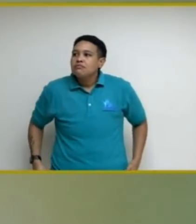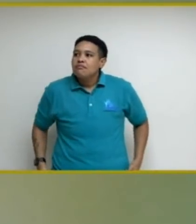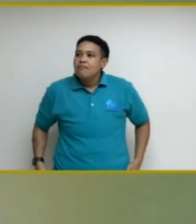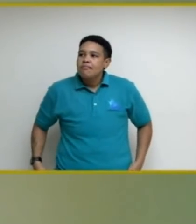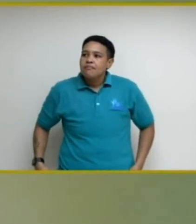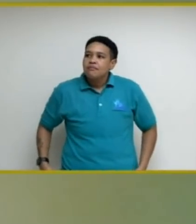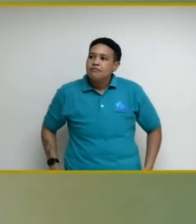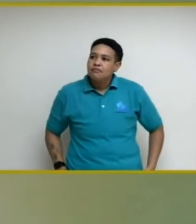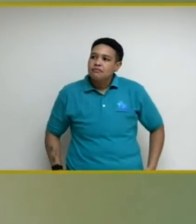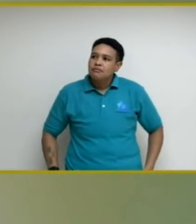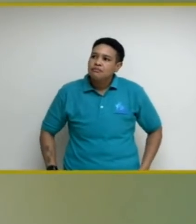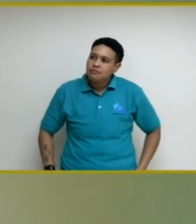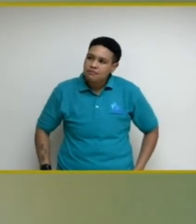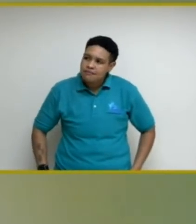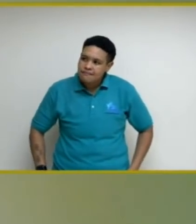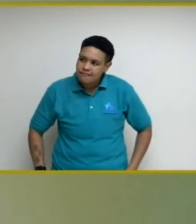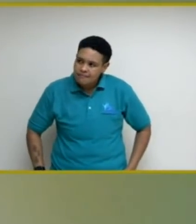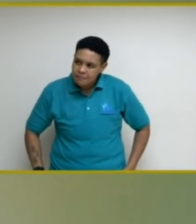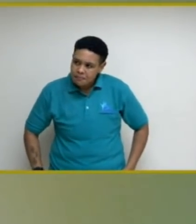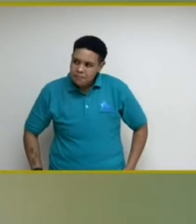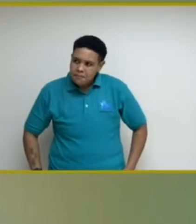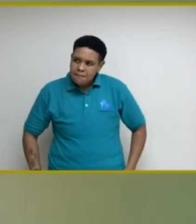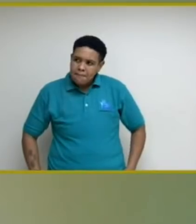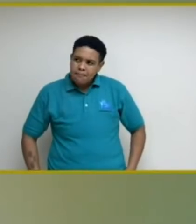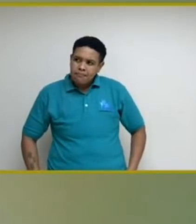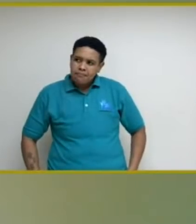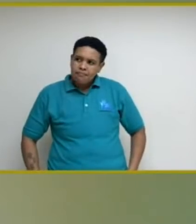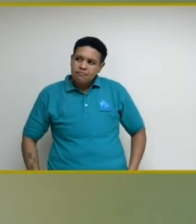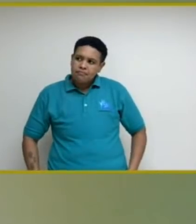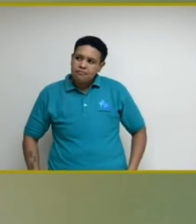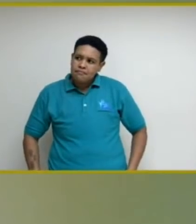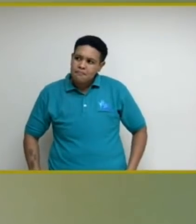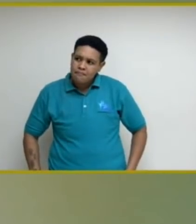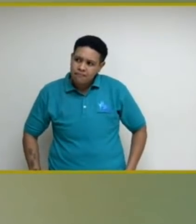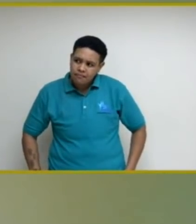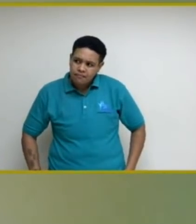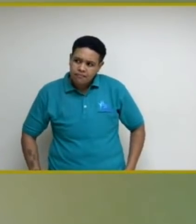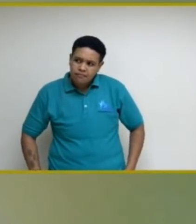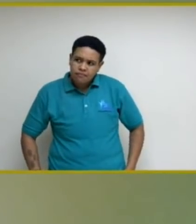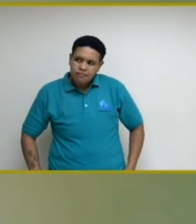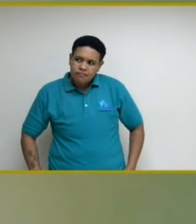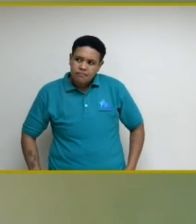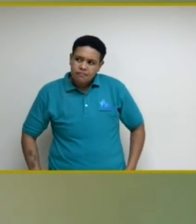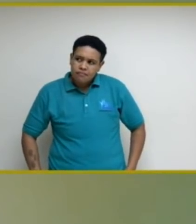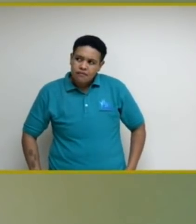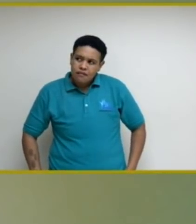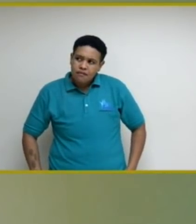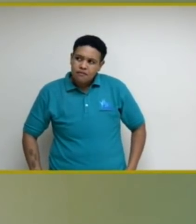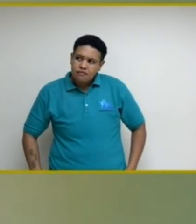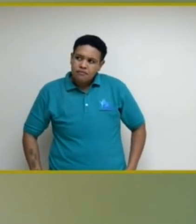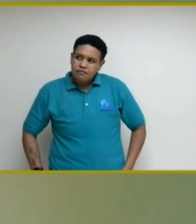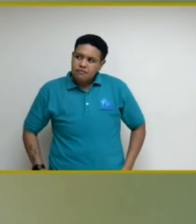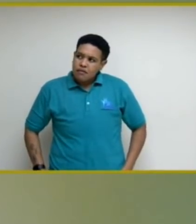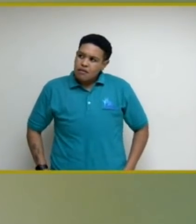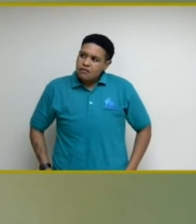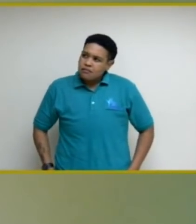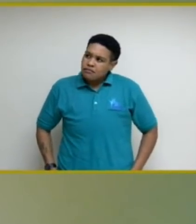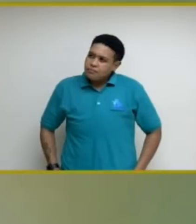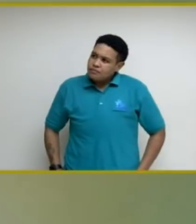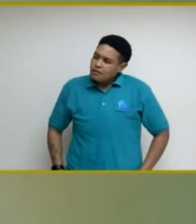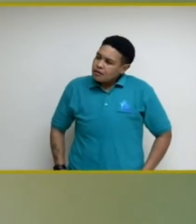You also wanted more details on the numbers and the gender. The